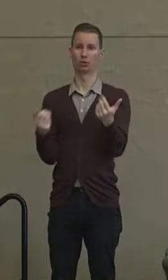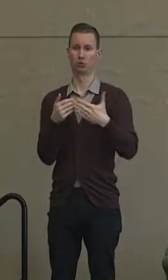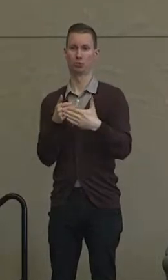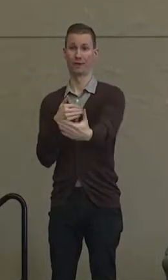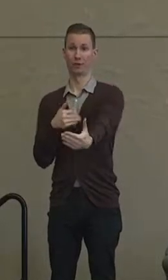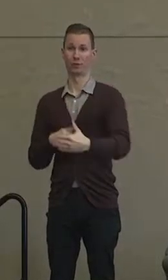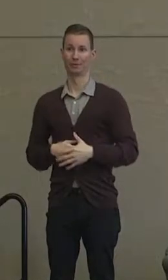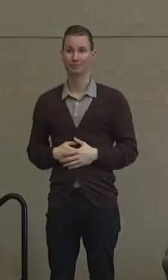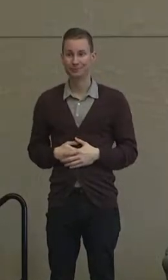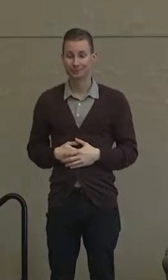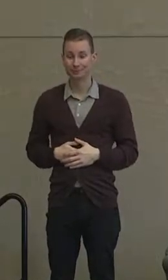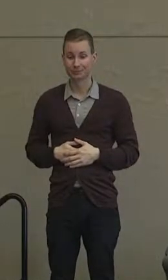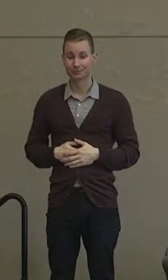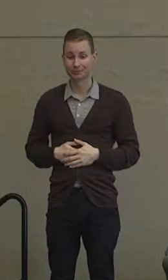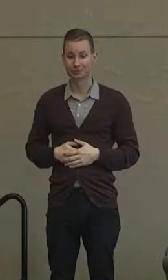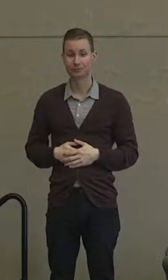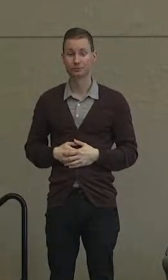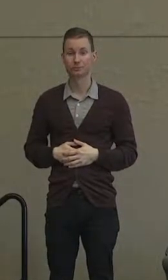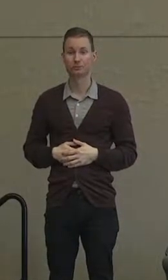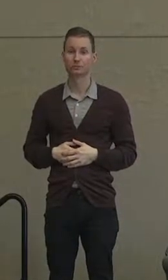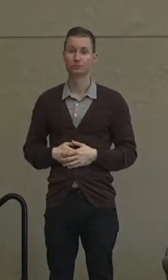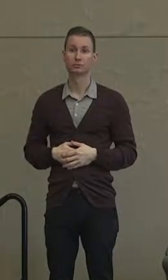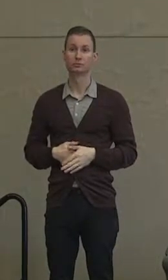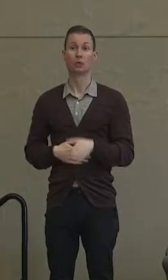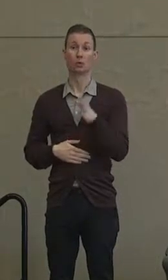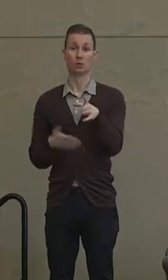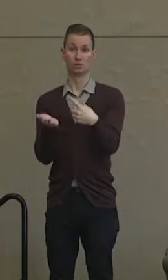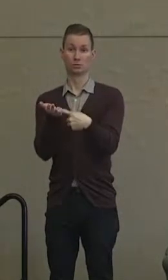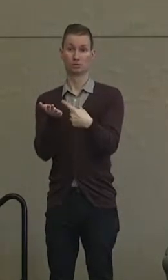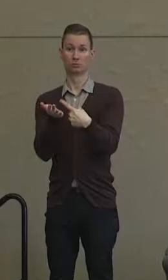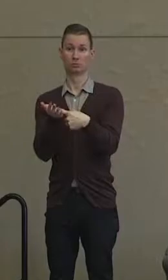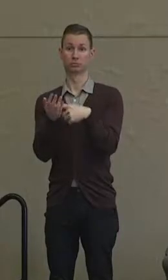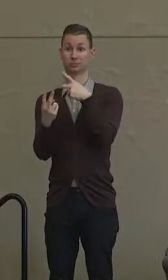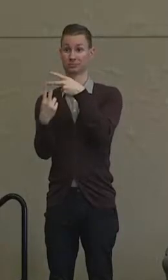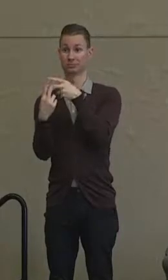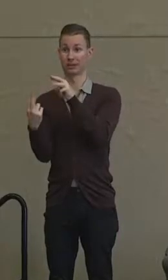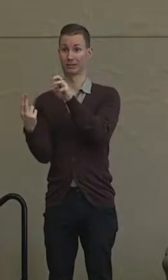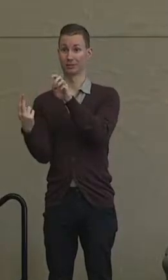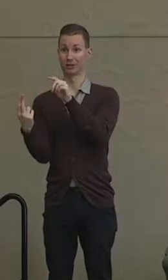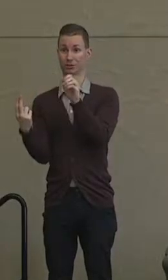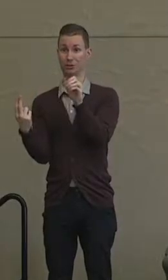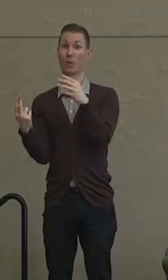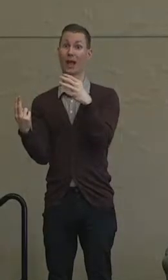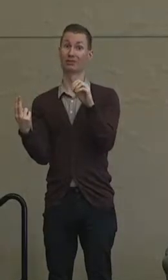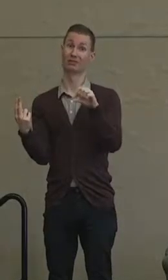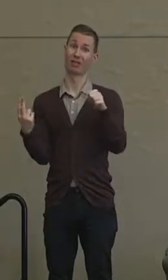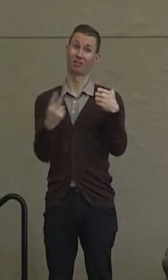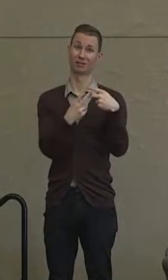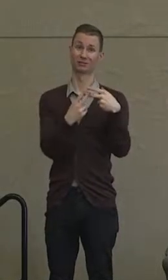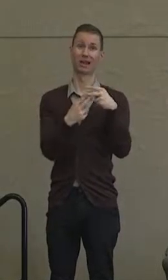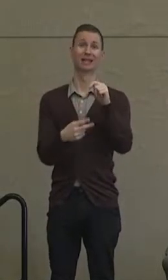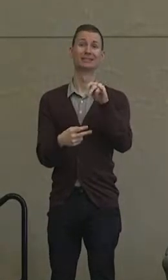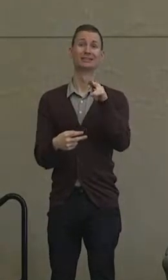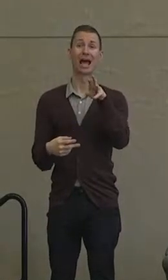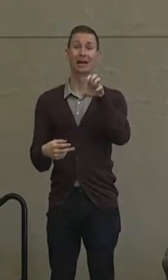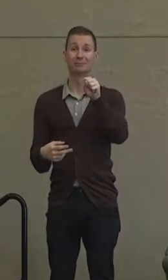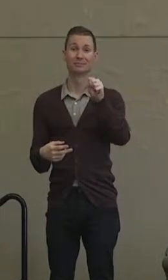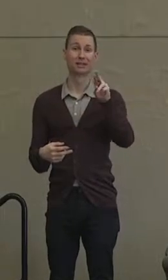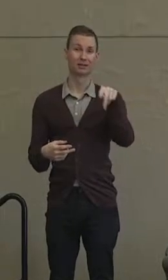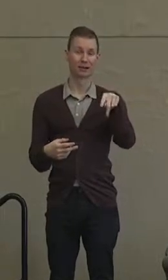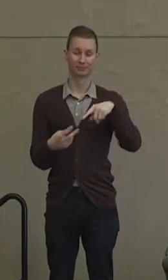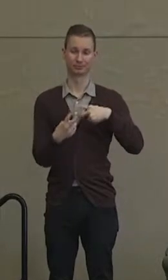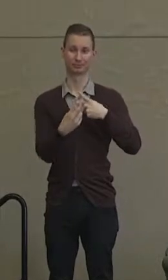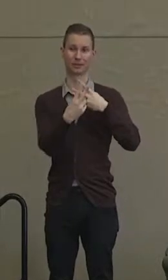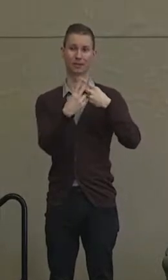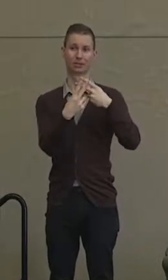forward. We're going to talk about hashtag MeToo, but there's also hashtag Time's Up, hashtag No More. And if